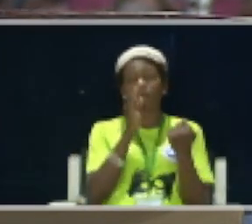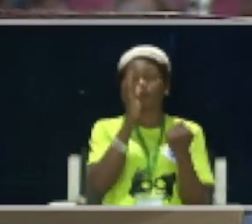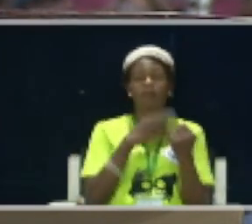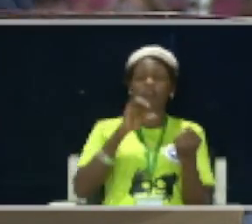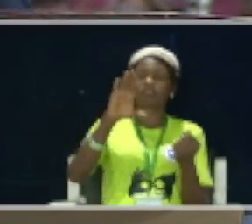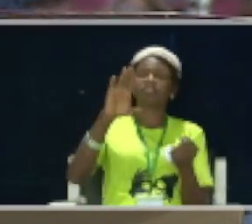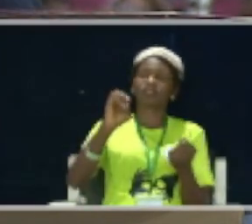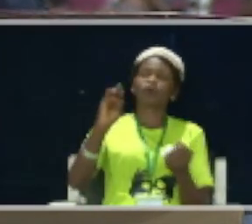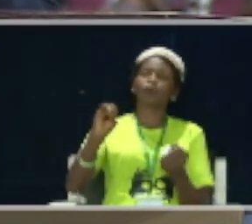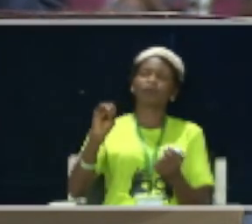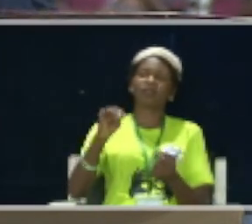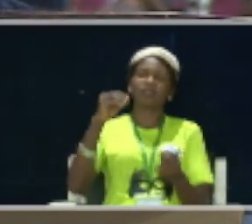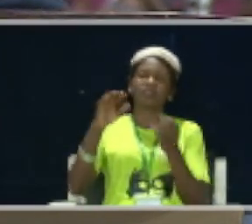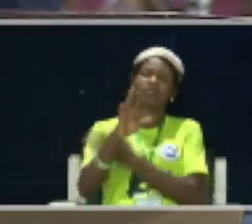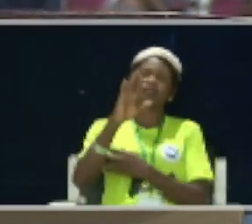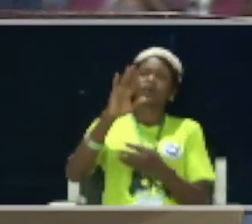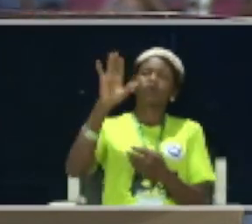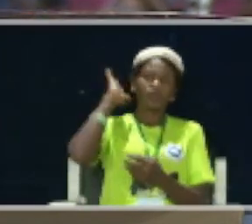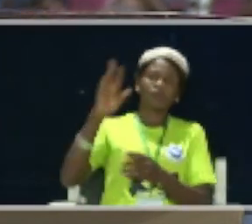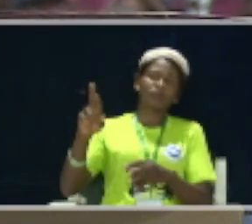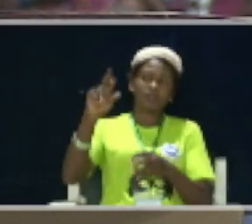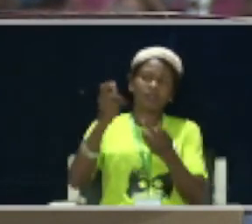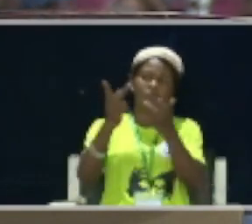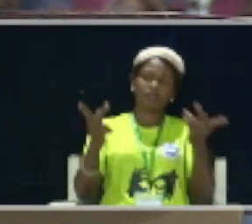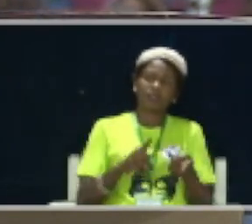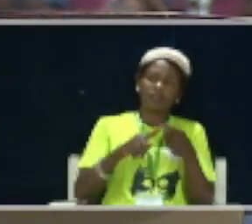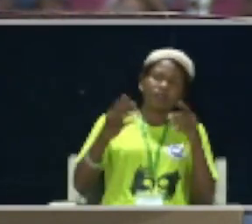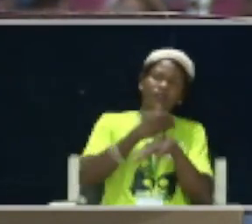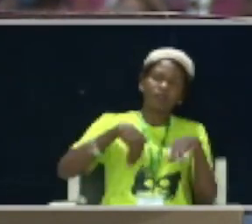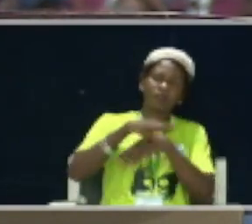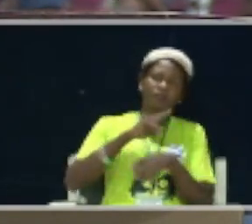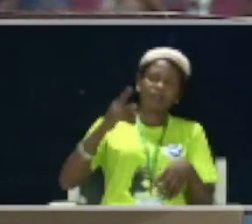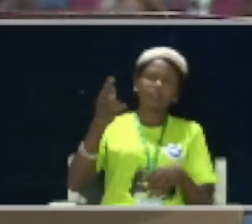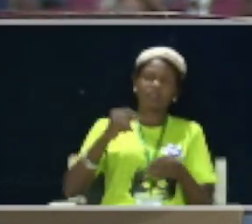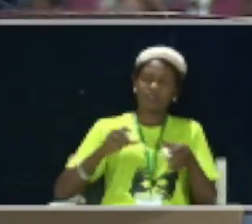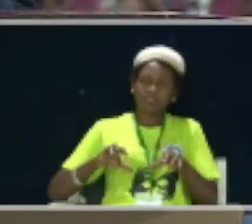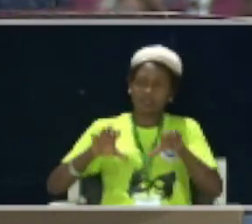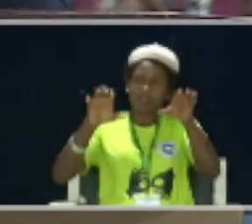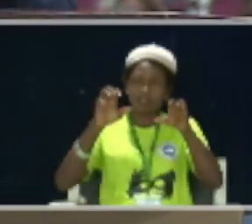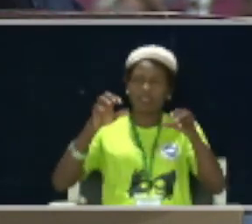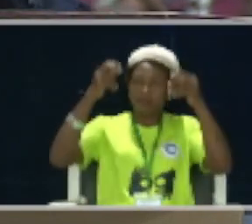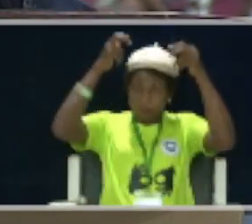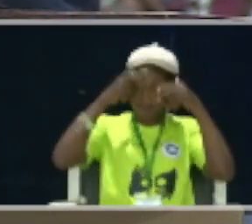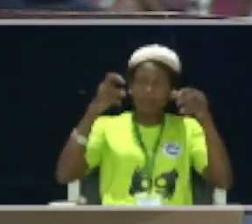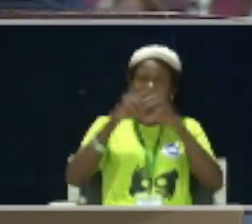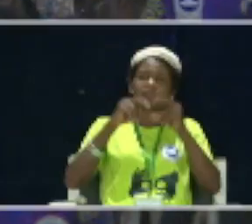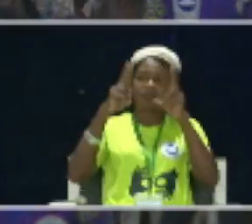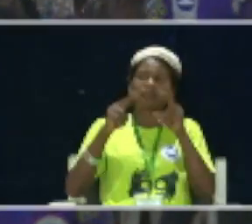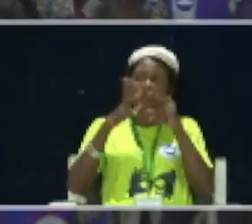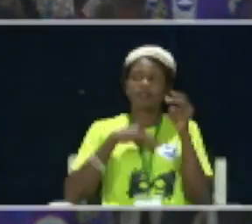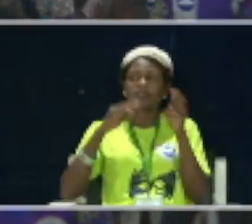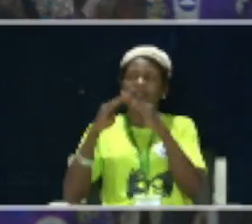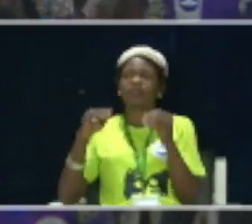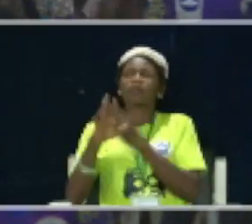CEO, God will reposition you to take over the crown in your village and in your city. God